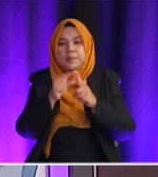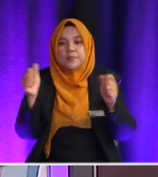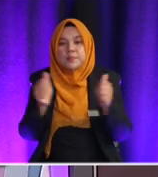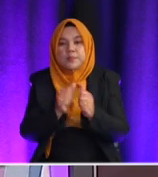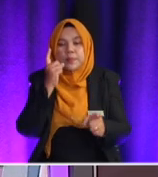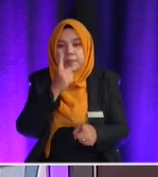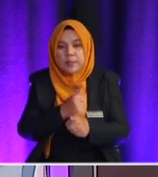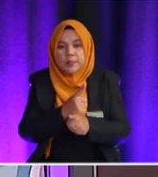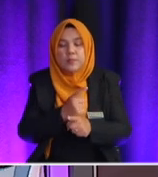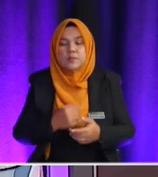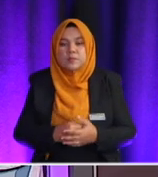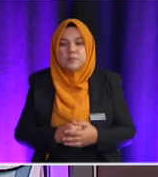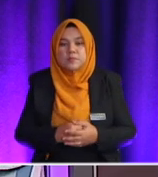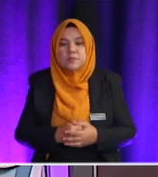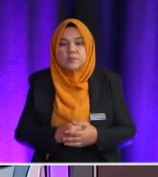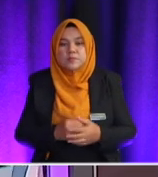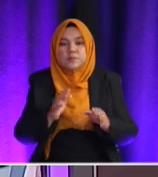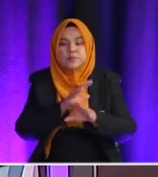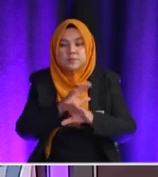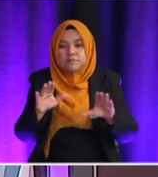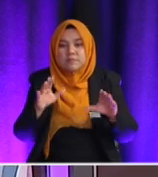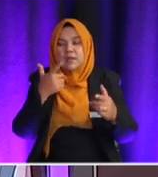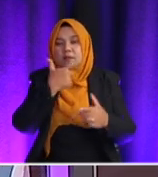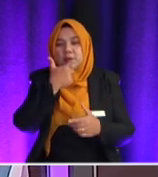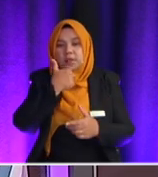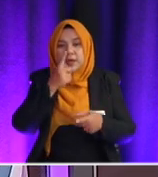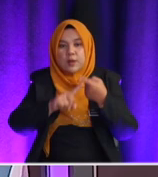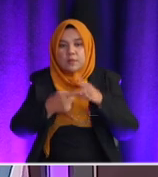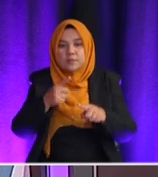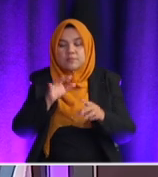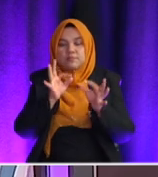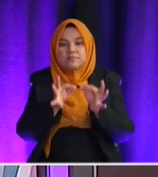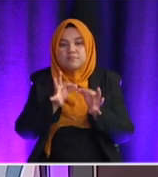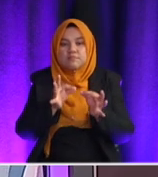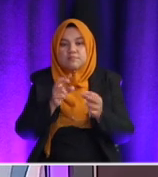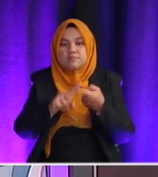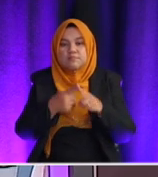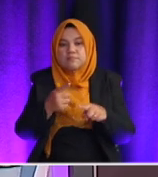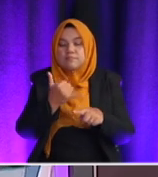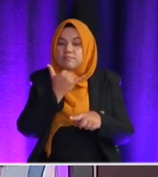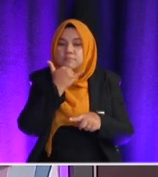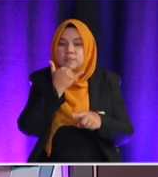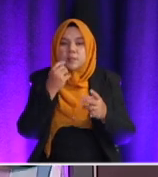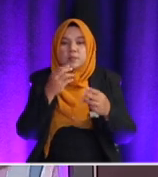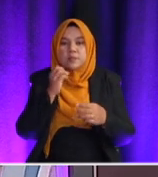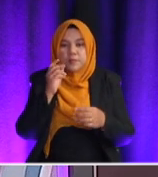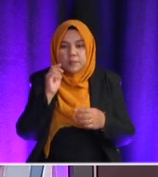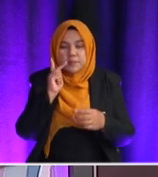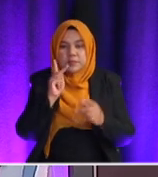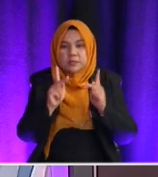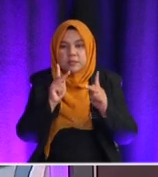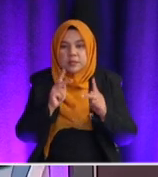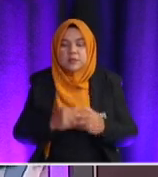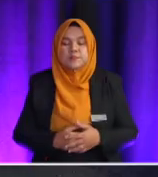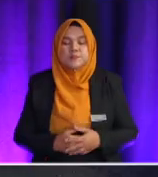So, for those out there, don't laugh at your friend if your friend don't know how to pronounce the word, okay? So practice makes